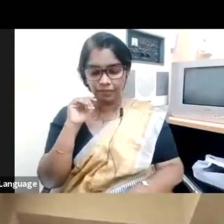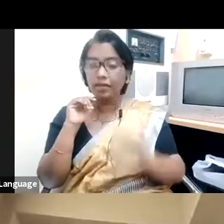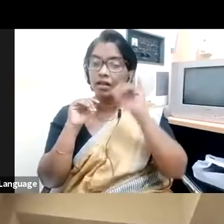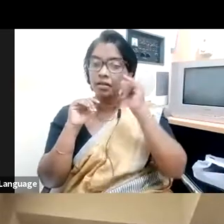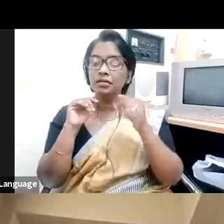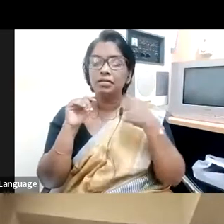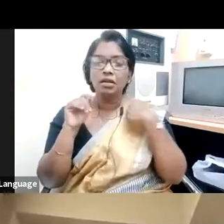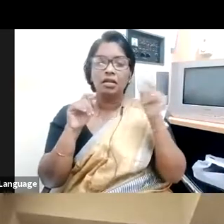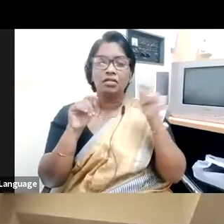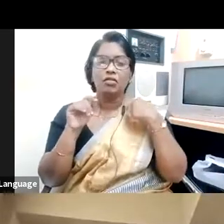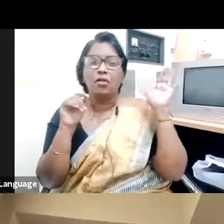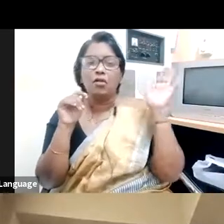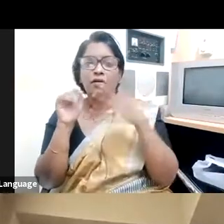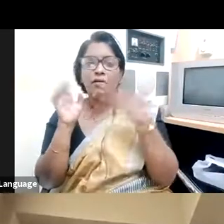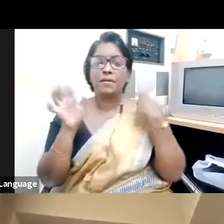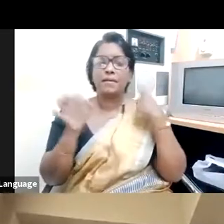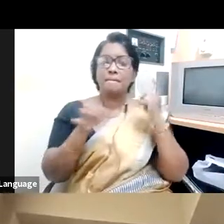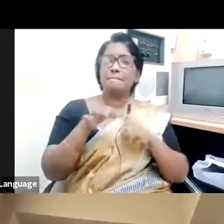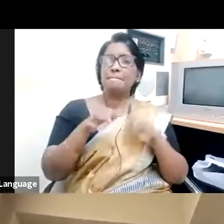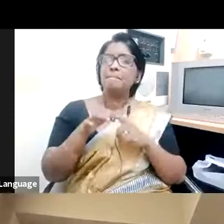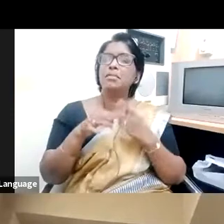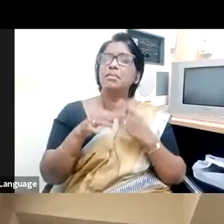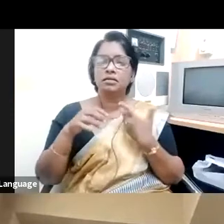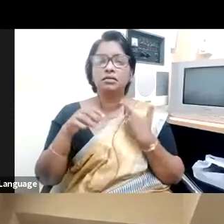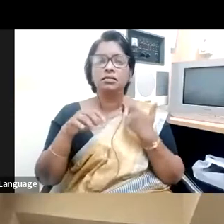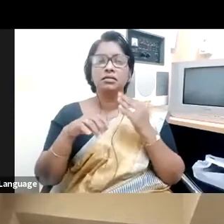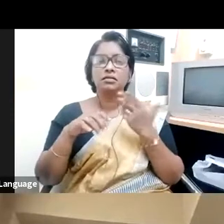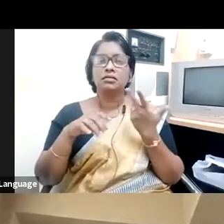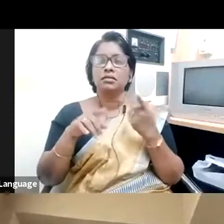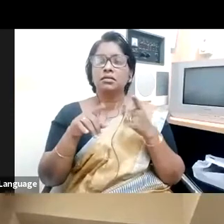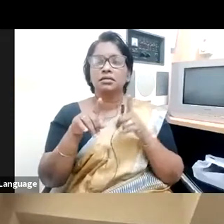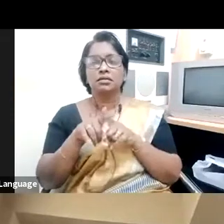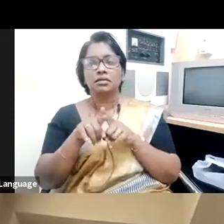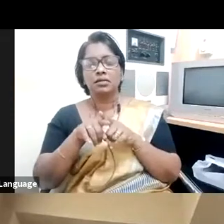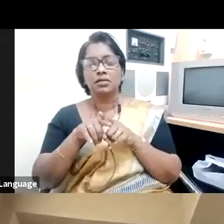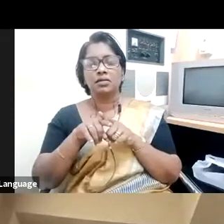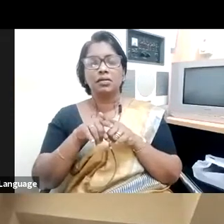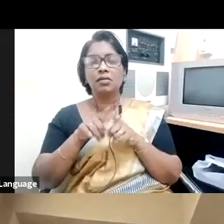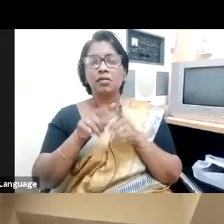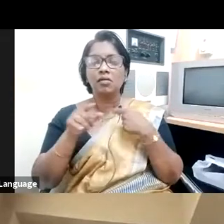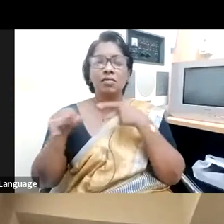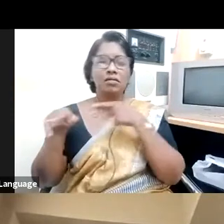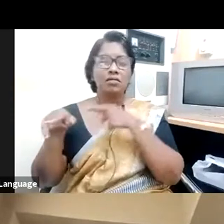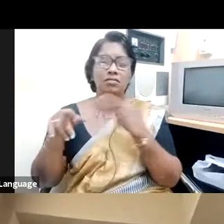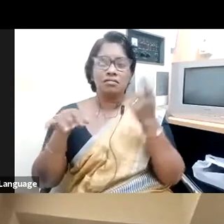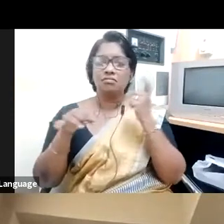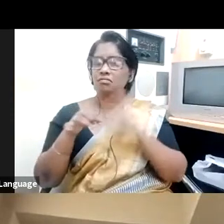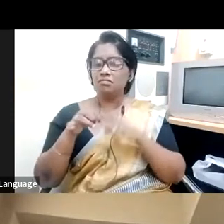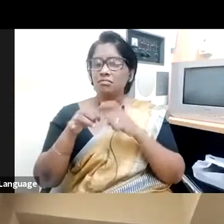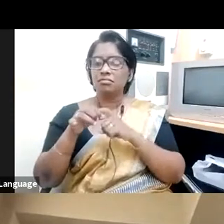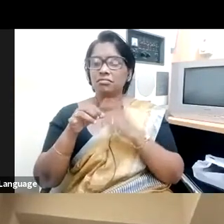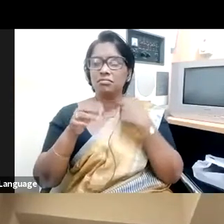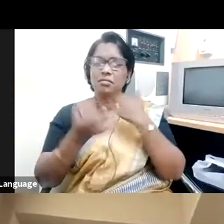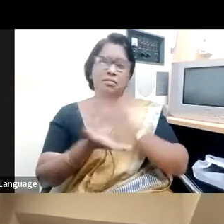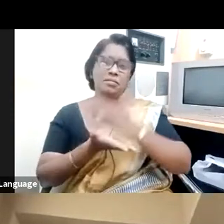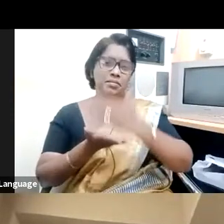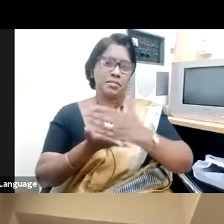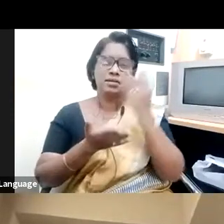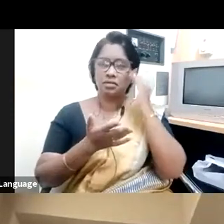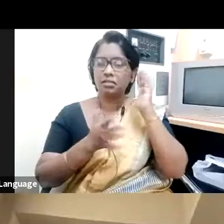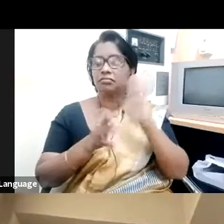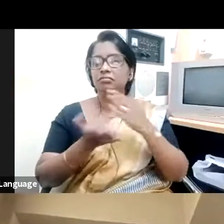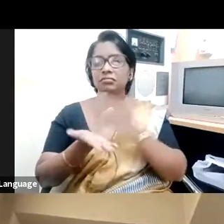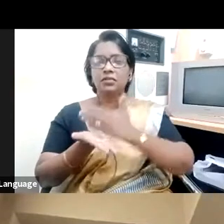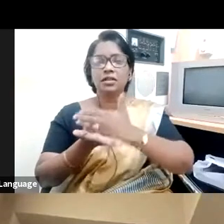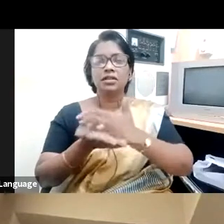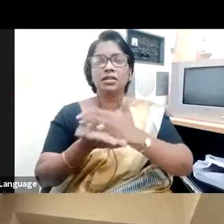I go through the menopause, or I'm going through a postpartum depression. There are still many taboos, but little by little, I think we are eradicating that thanks to